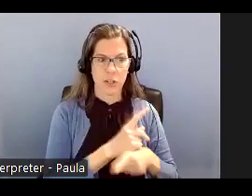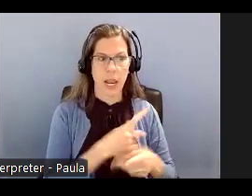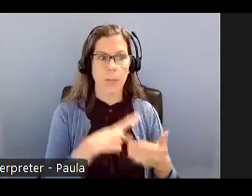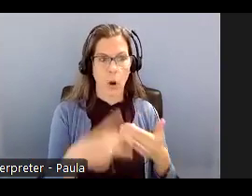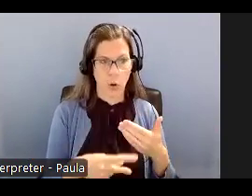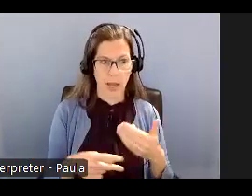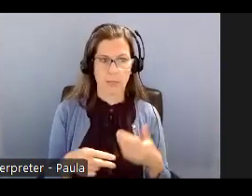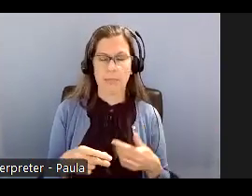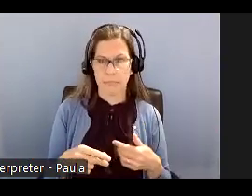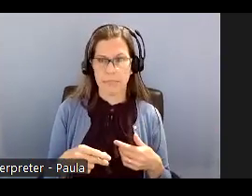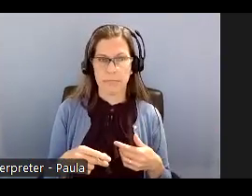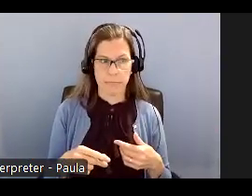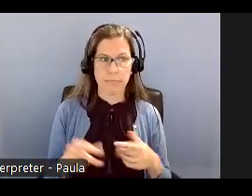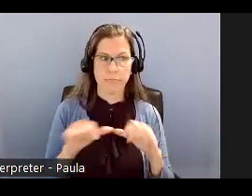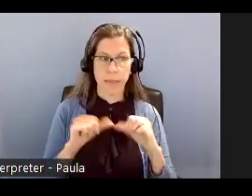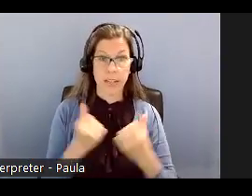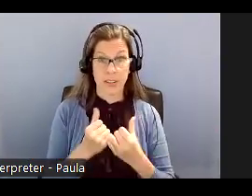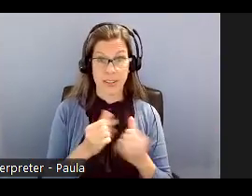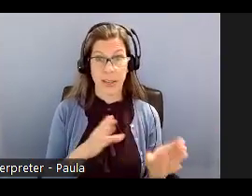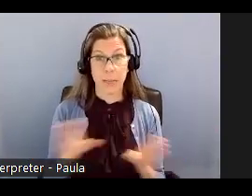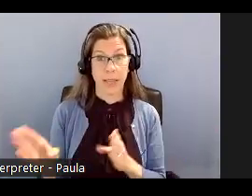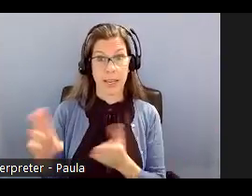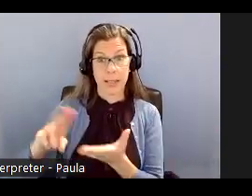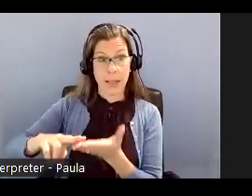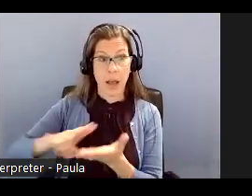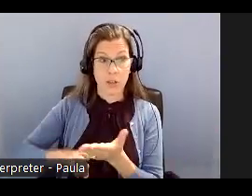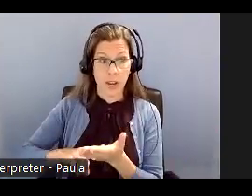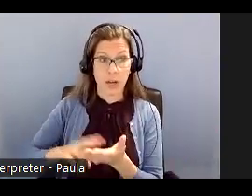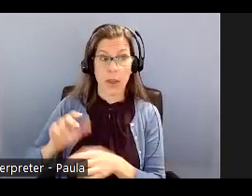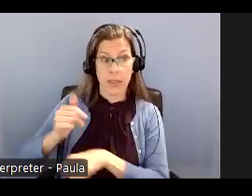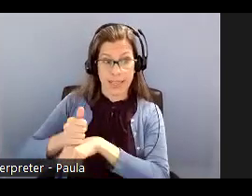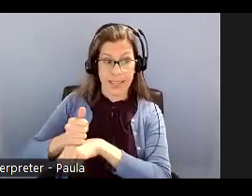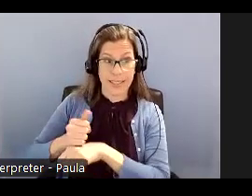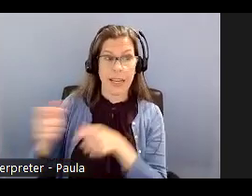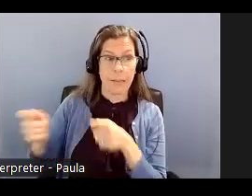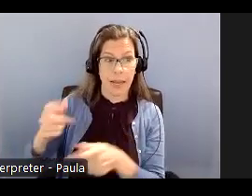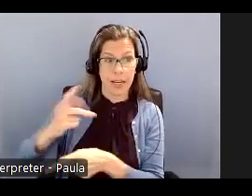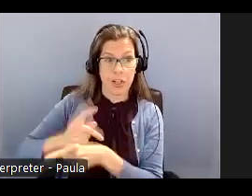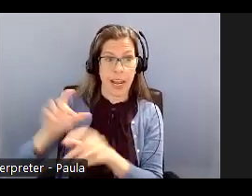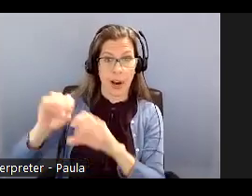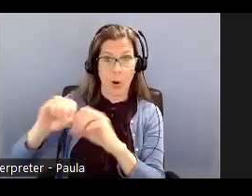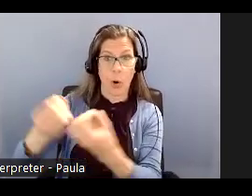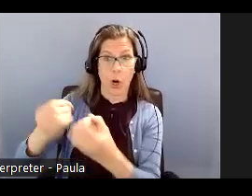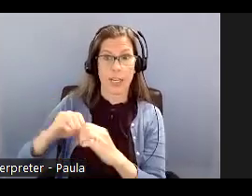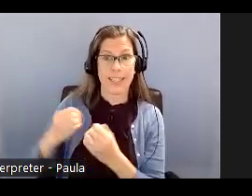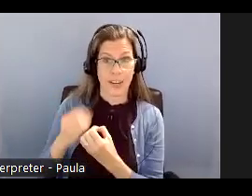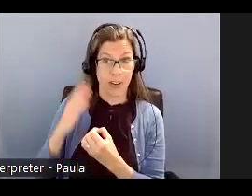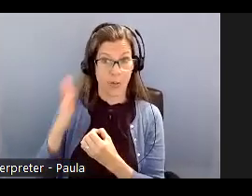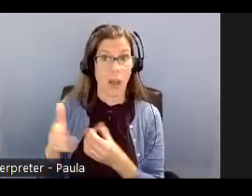program. The agency intends to contract with existing managed care organizations. Next